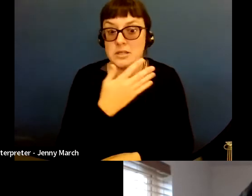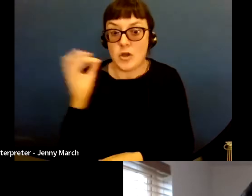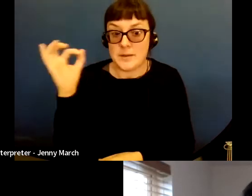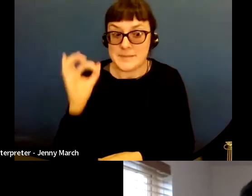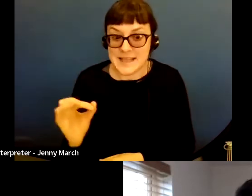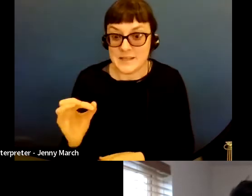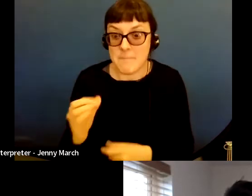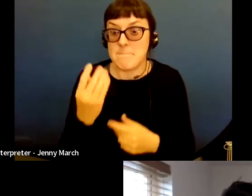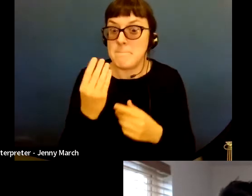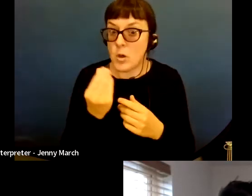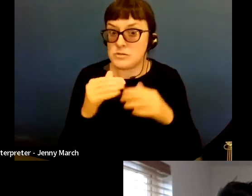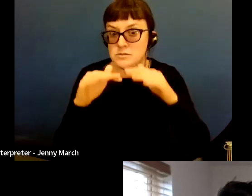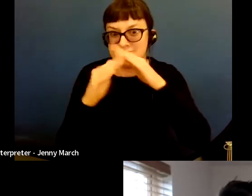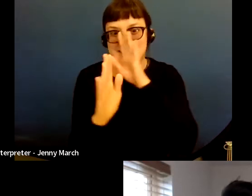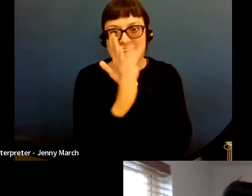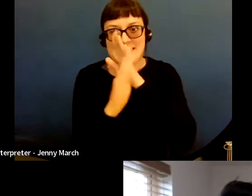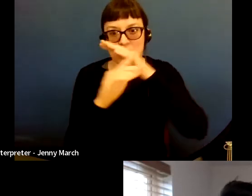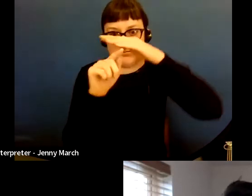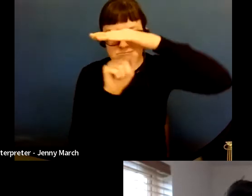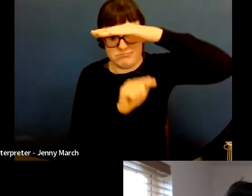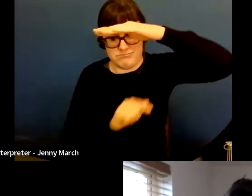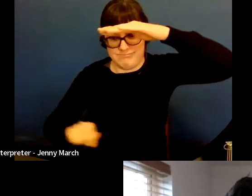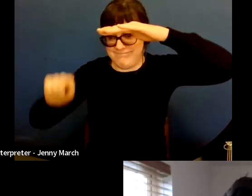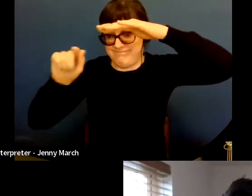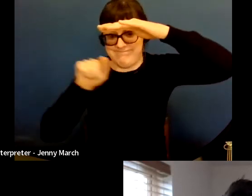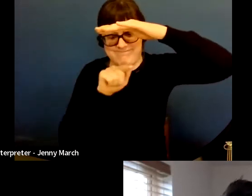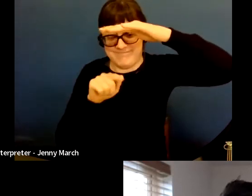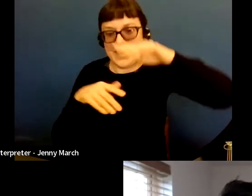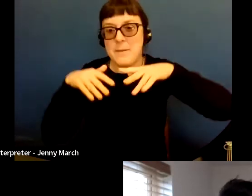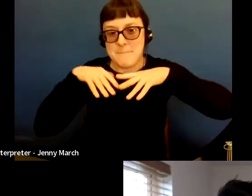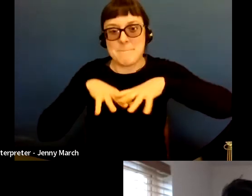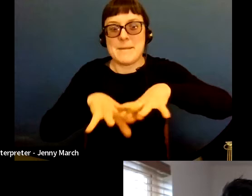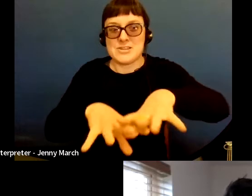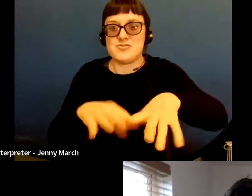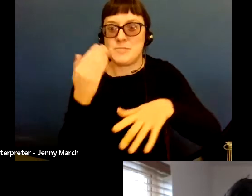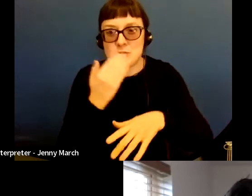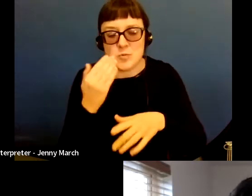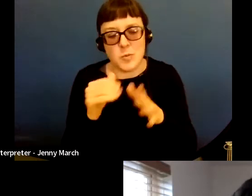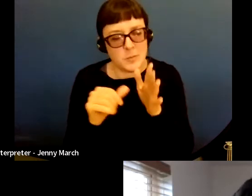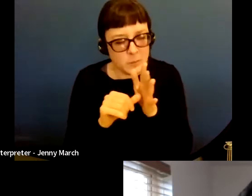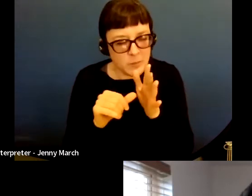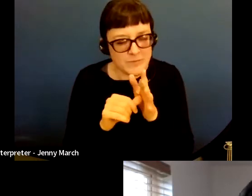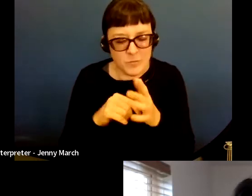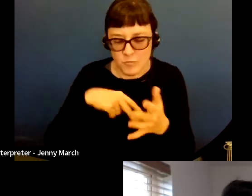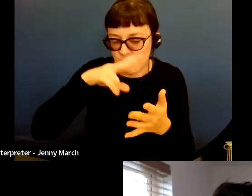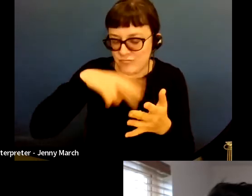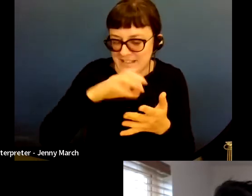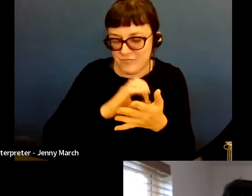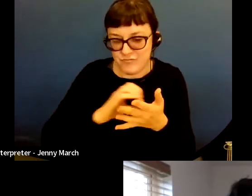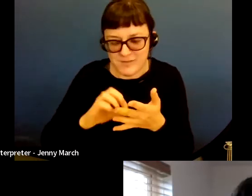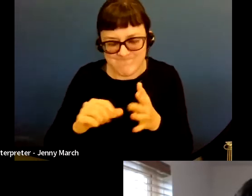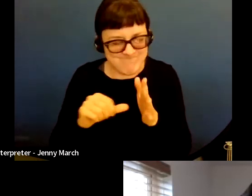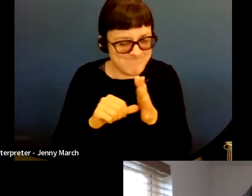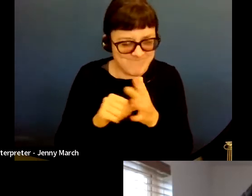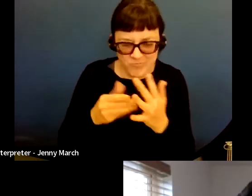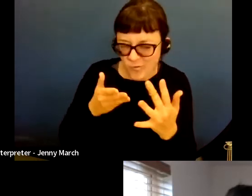of the iceberg that's hidden beneath the surface? The unidentified pupils in mainstream education struggle with literacy, that struggle with access to the curriculum,